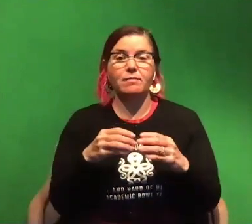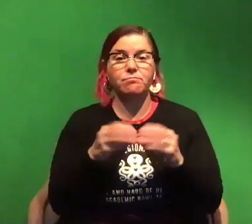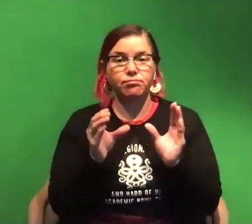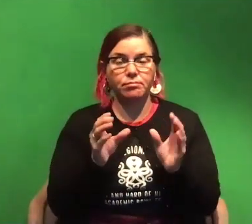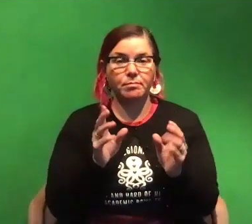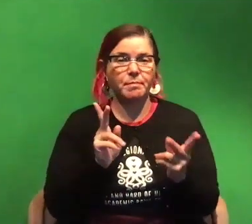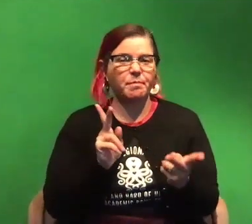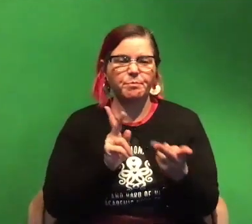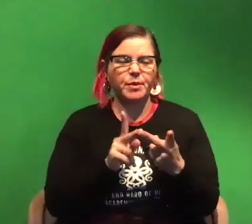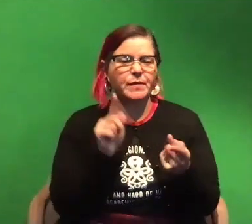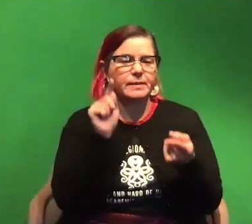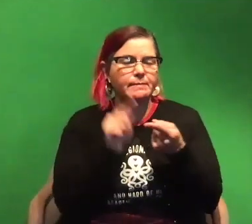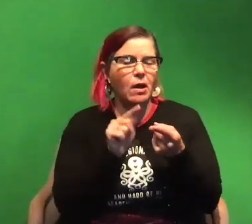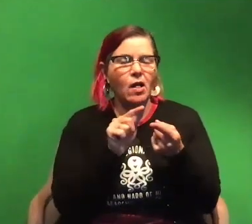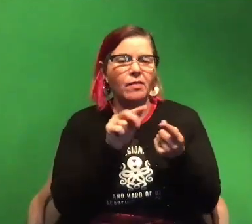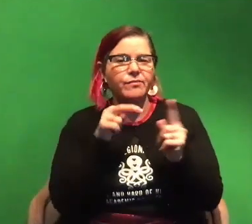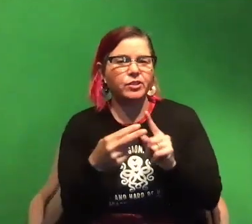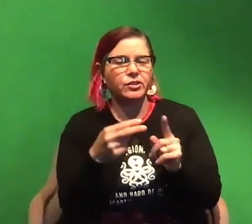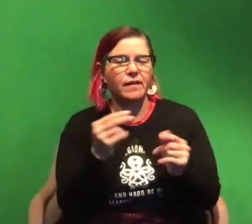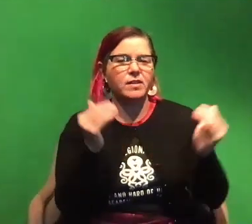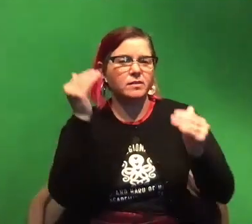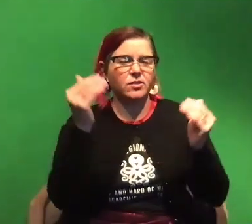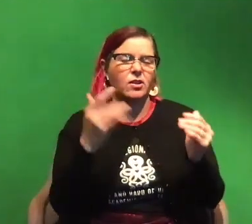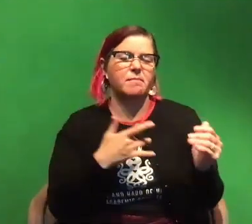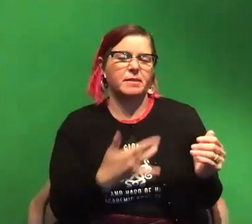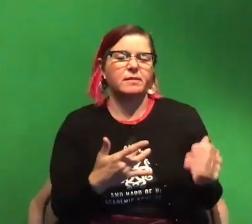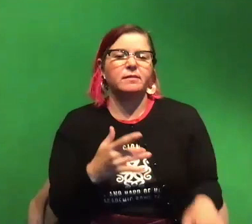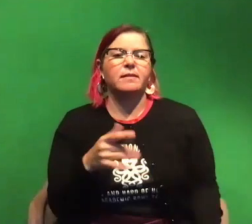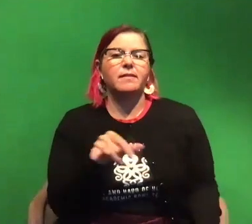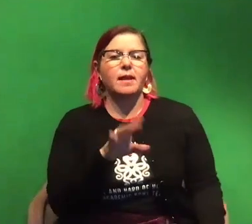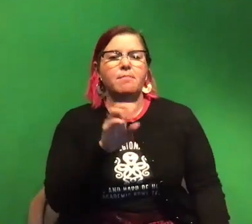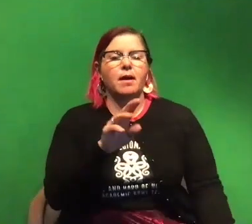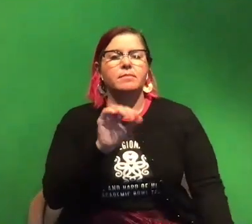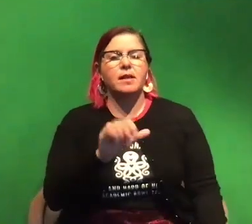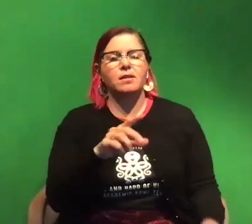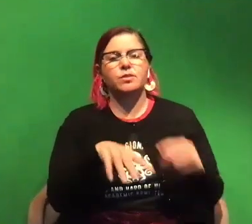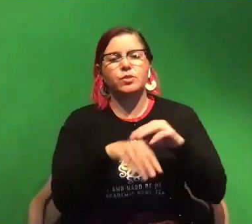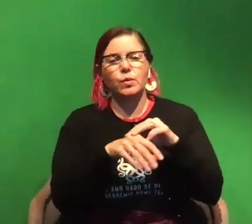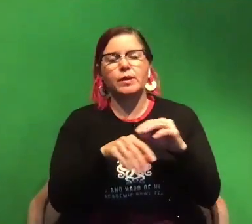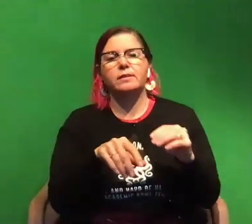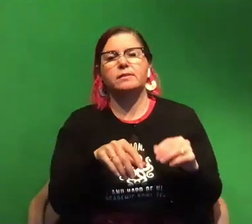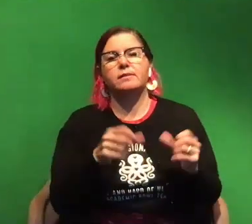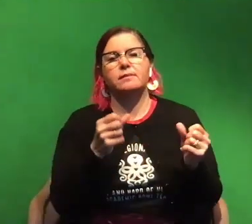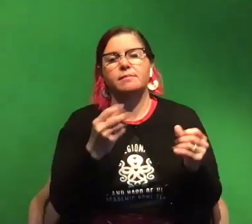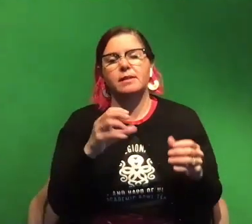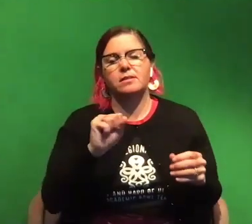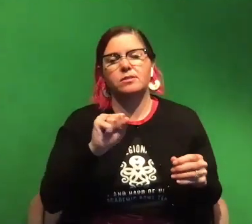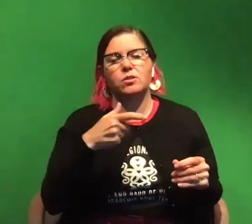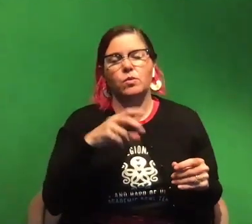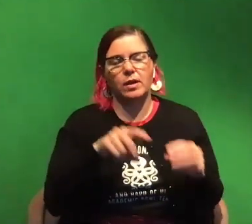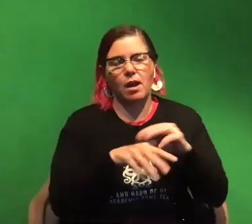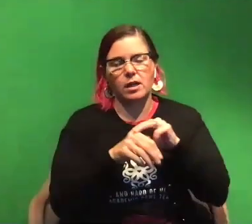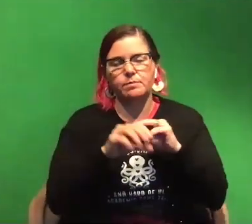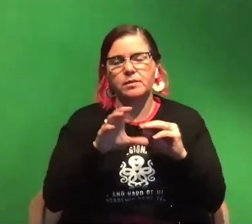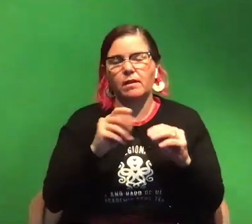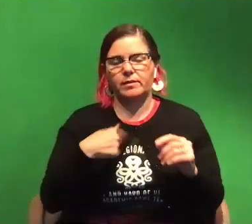perfect miniaturized replica of the adult, which is the kind of the case with bobtail squids and a lot of the squids and cuttlefish and octopuses that we work